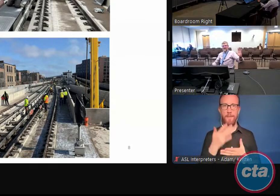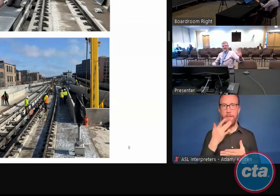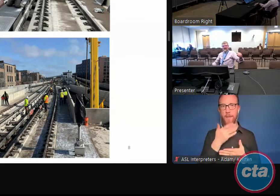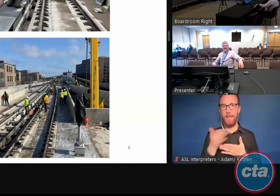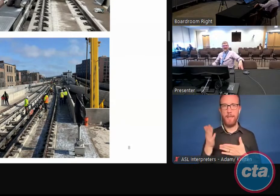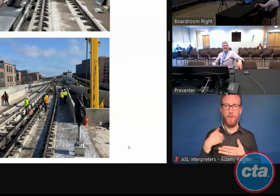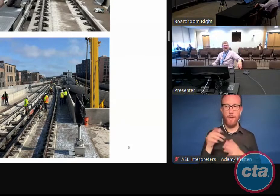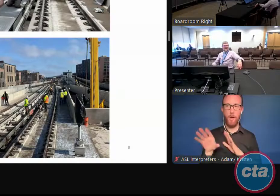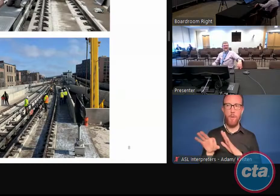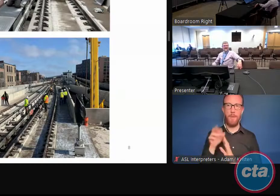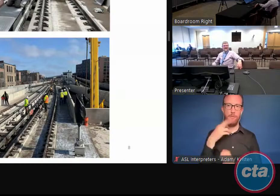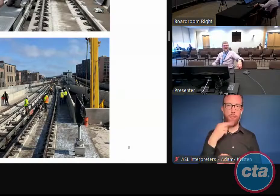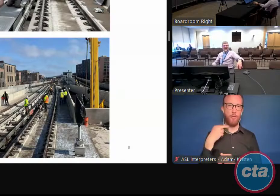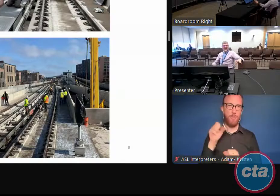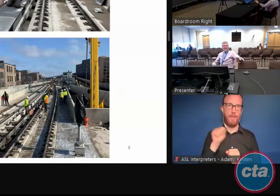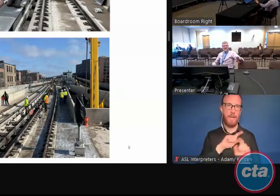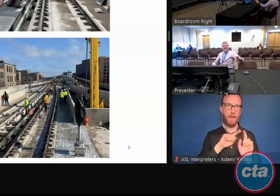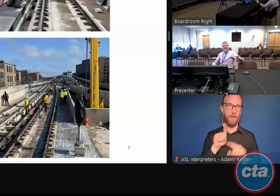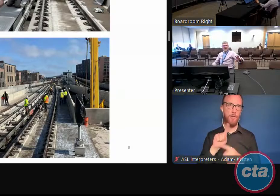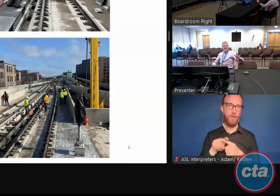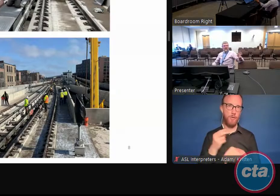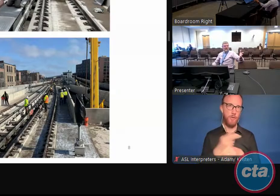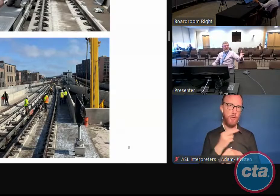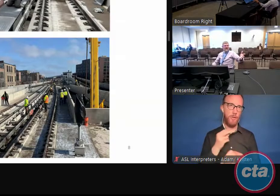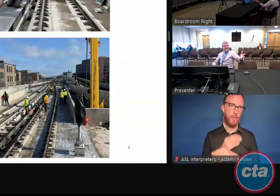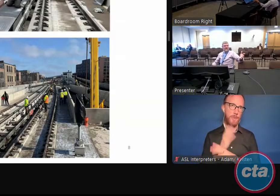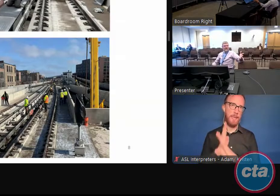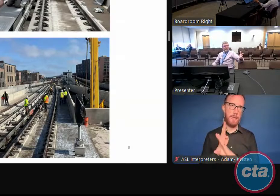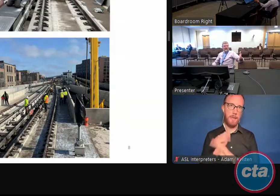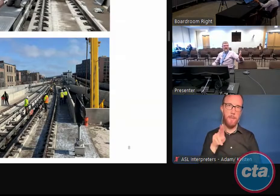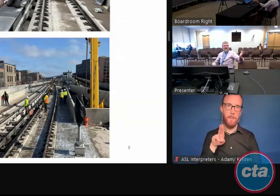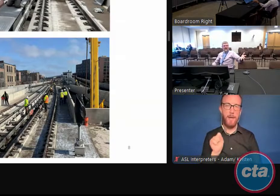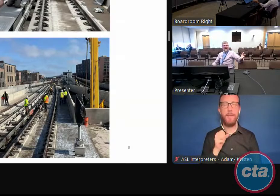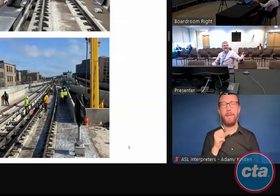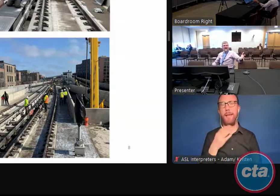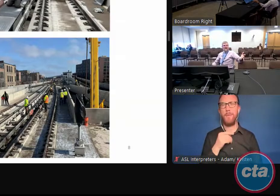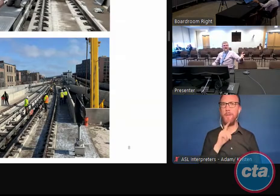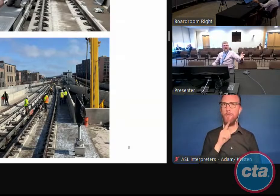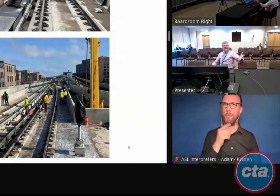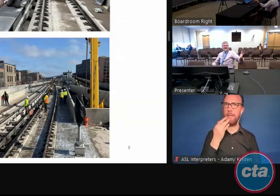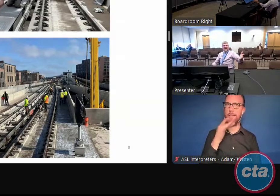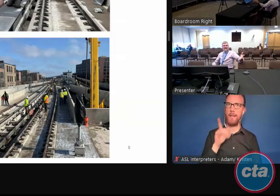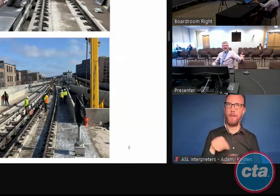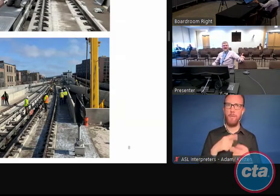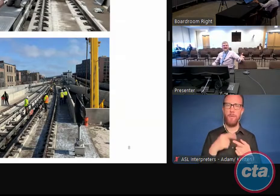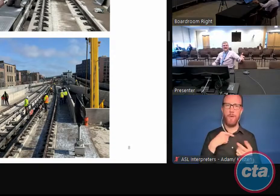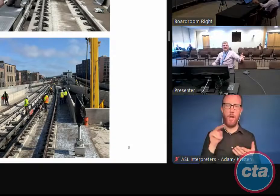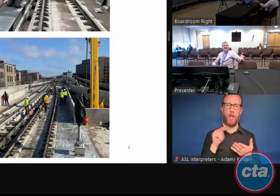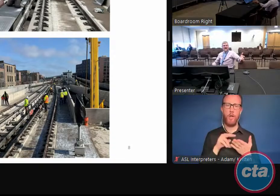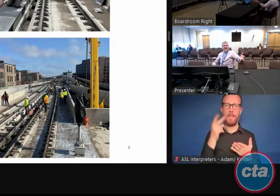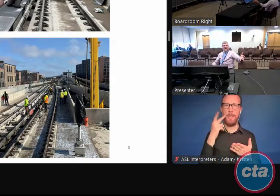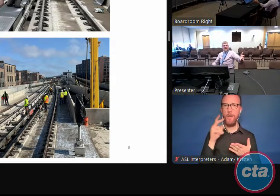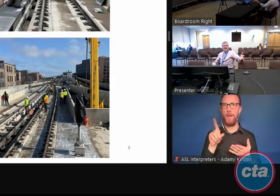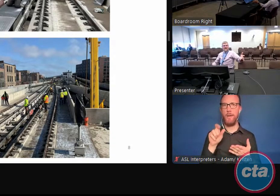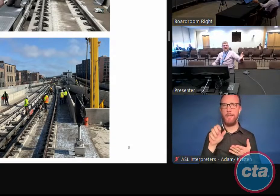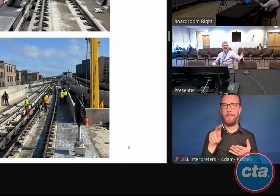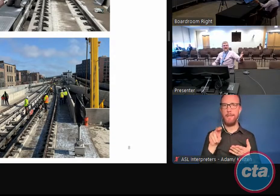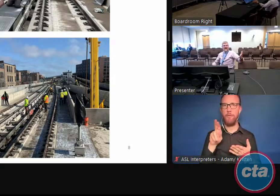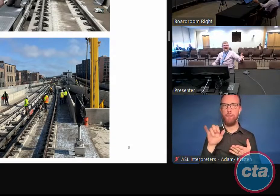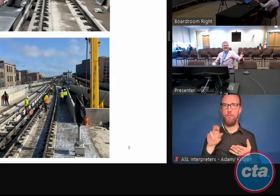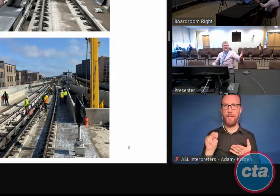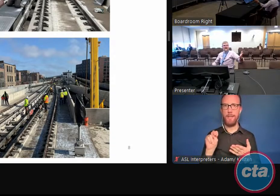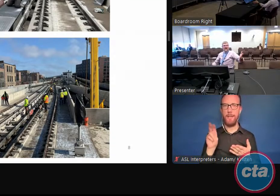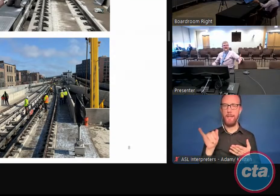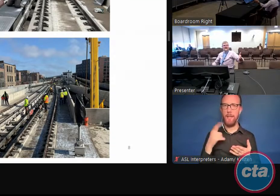by bus. And we were very, very lucky when we looked at the Dan Ryan, that